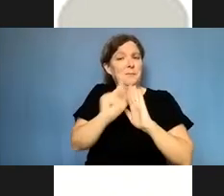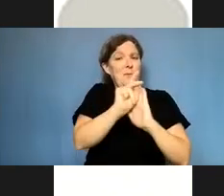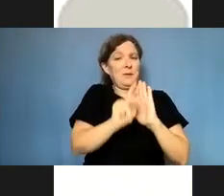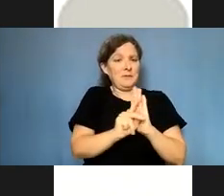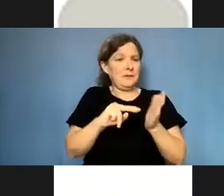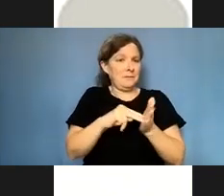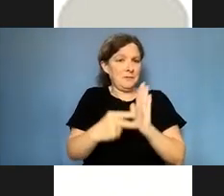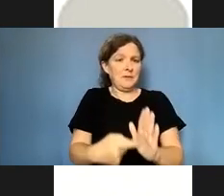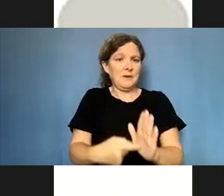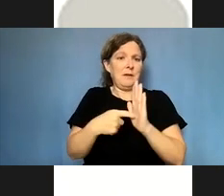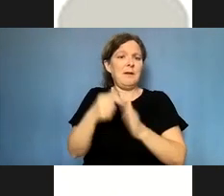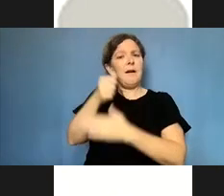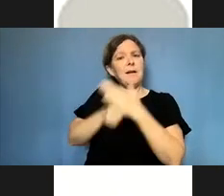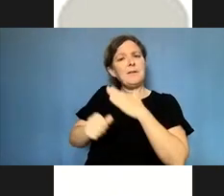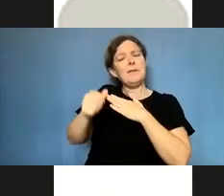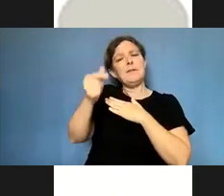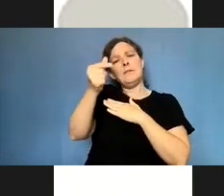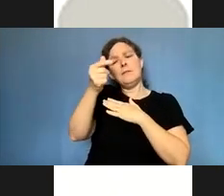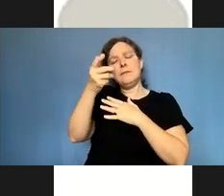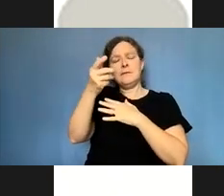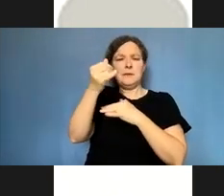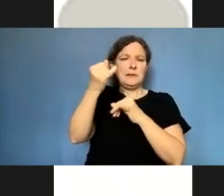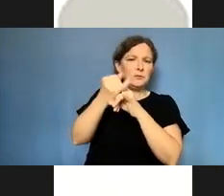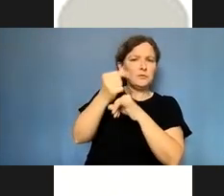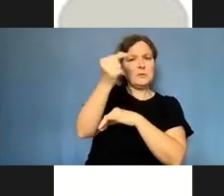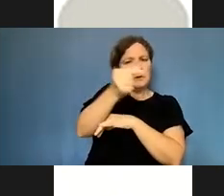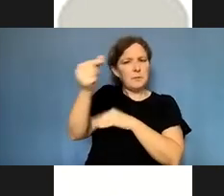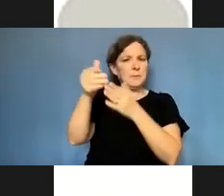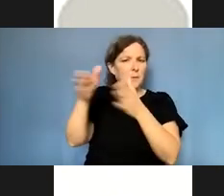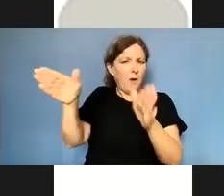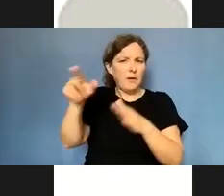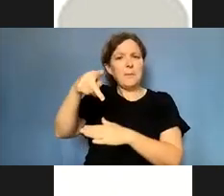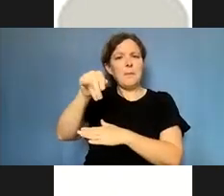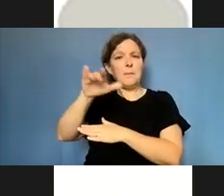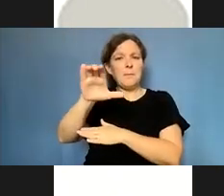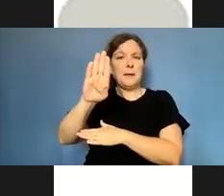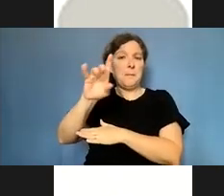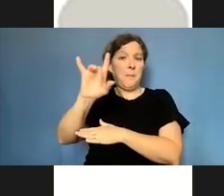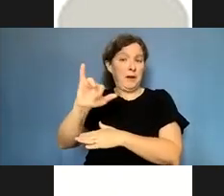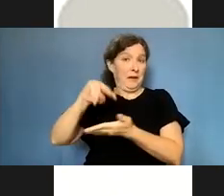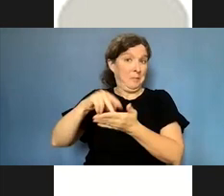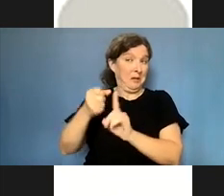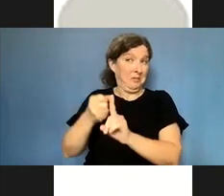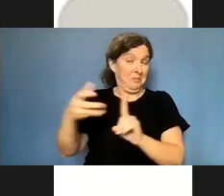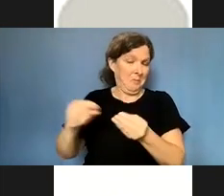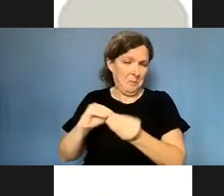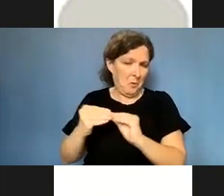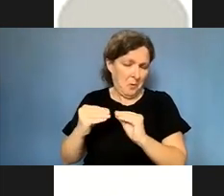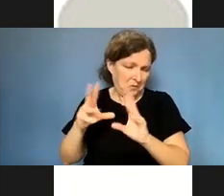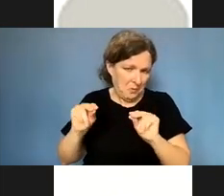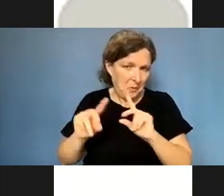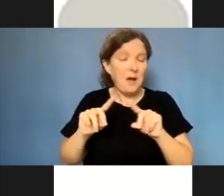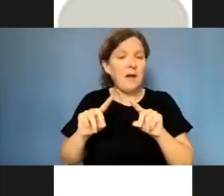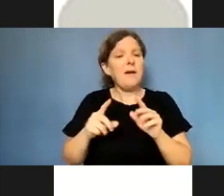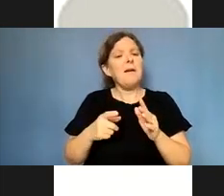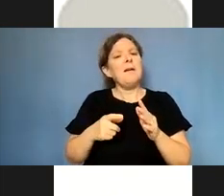needs to be issued by an institution or public body. There's no further definition of what that means. It does have to include 2